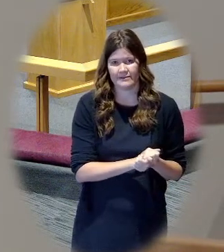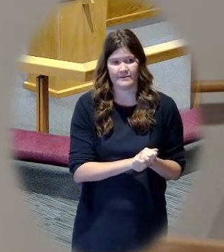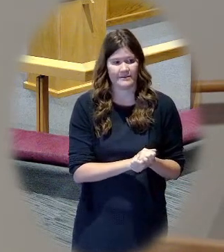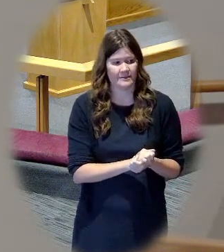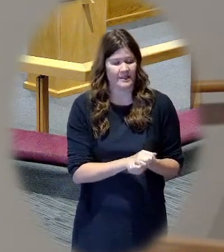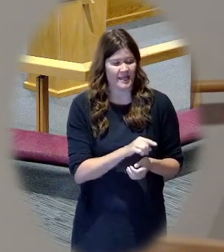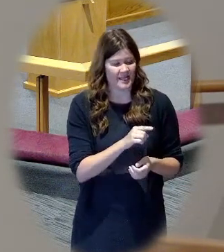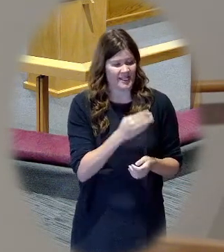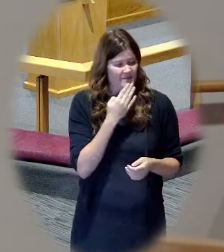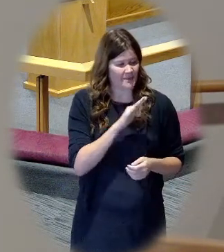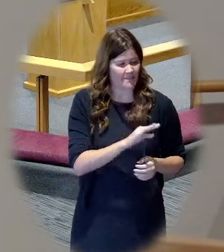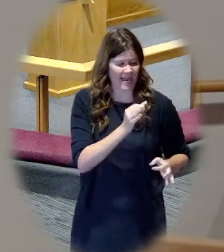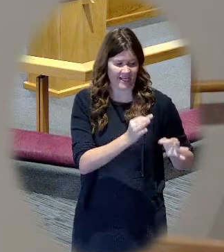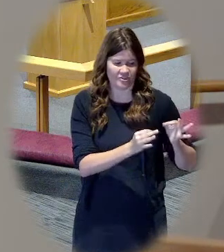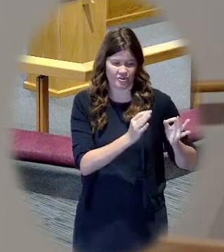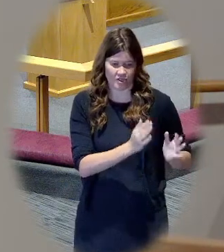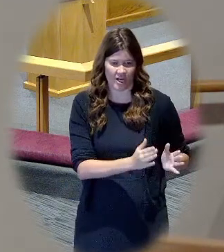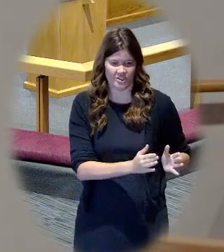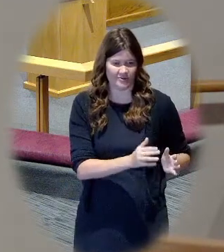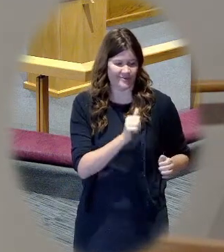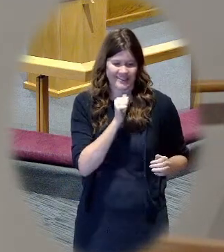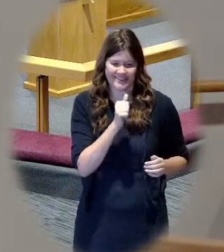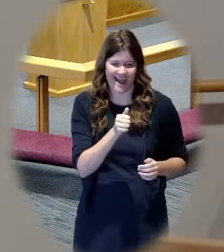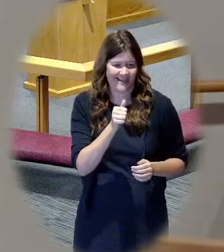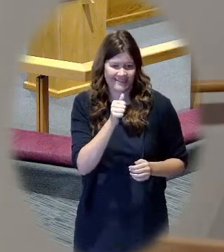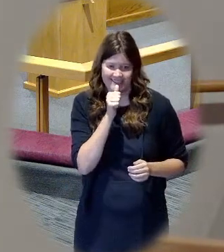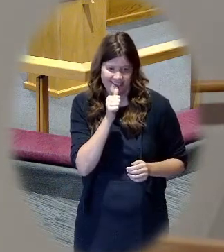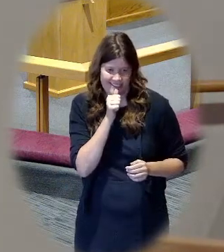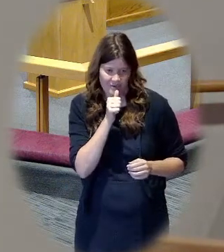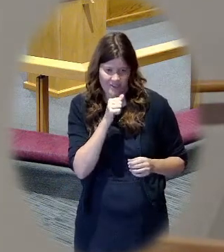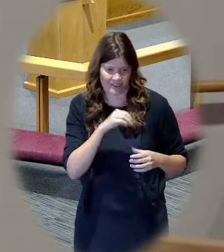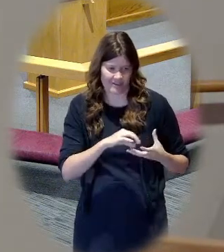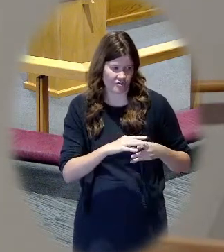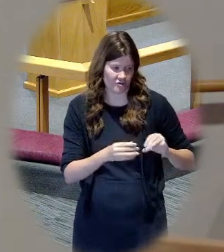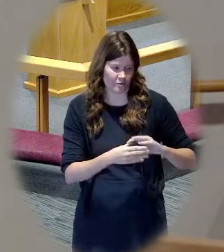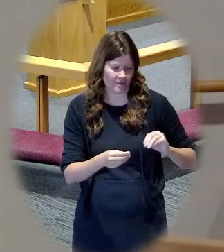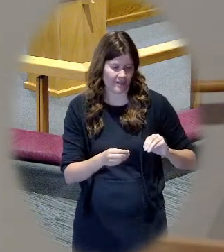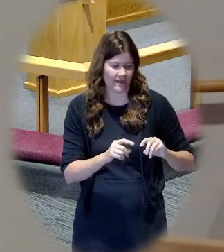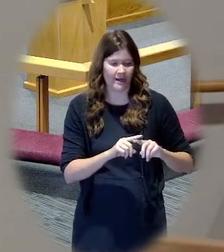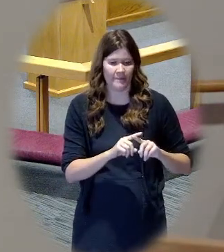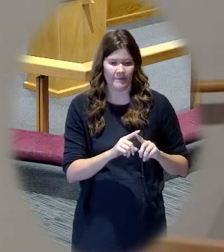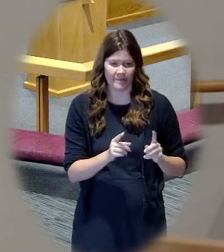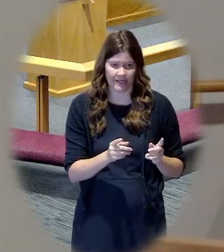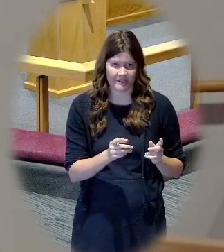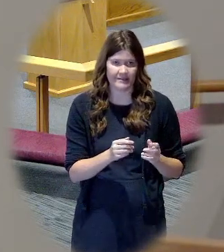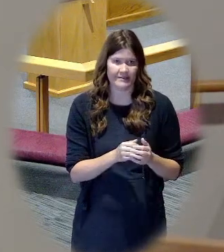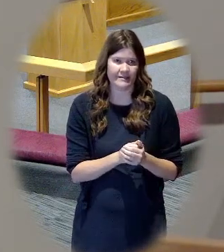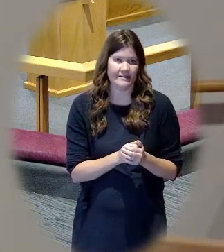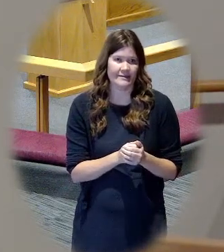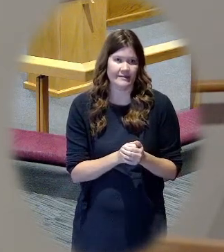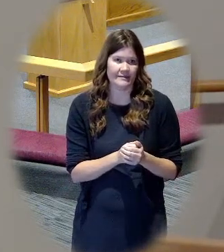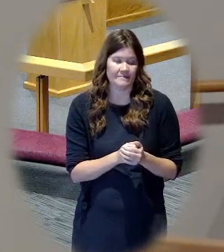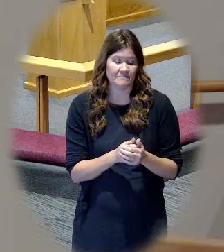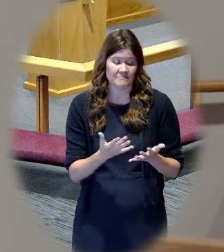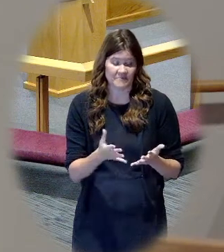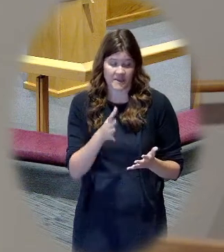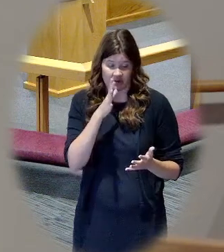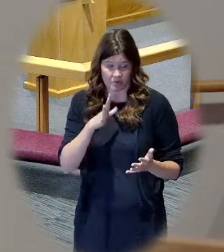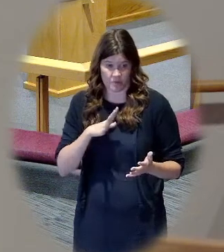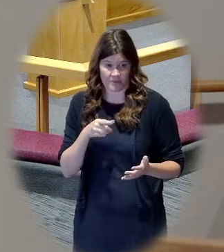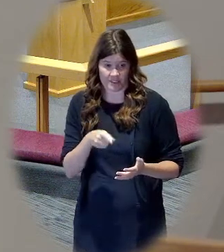That he was crooked this way is no secret, at least in the story. But regardless, a